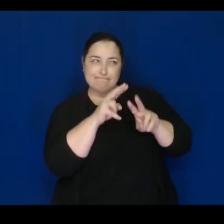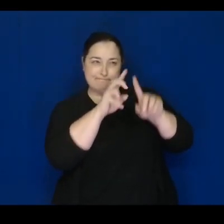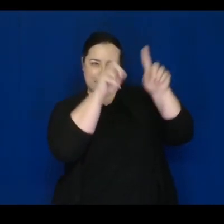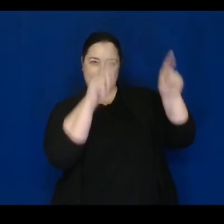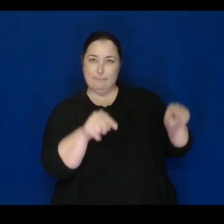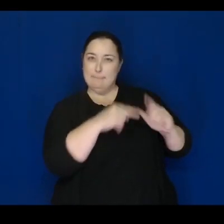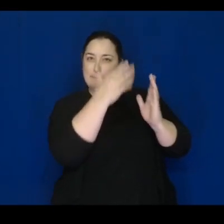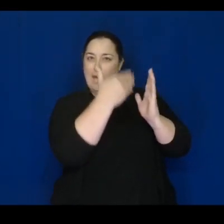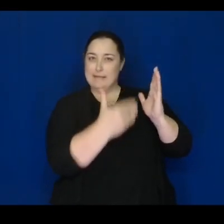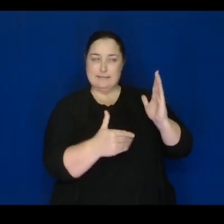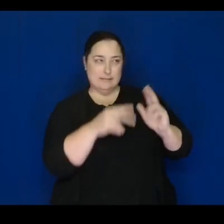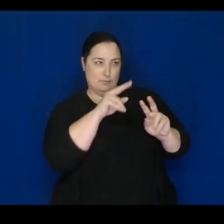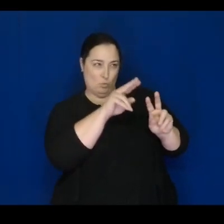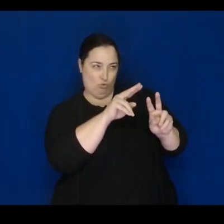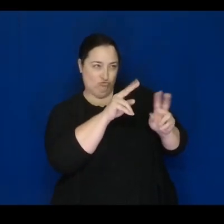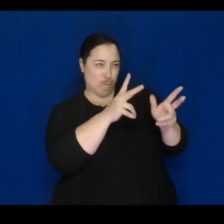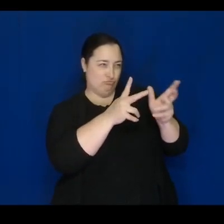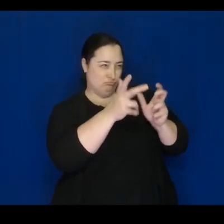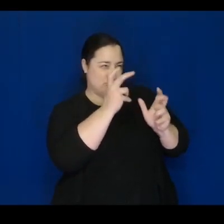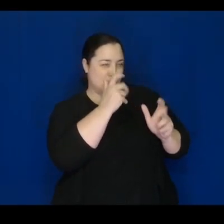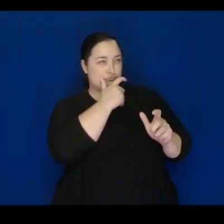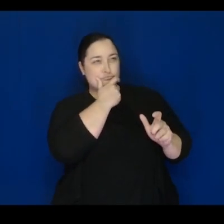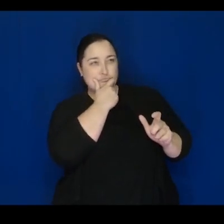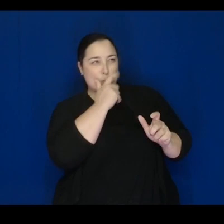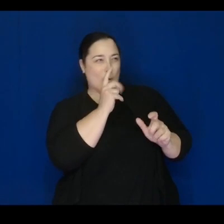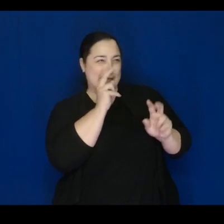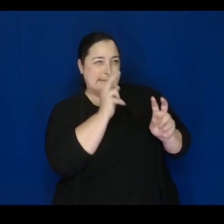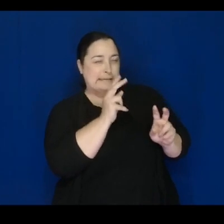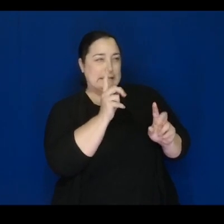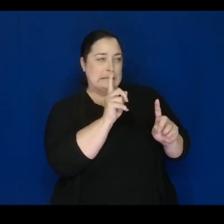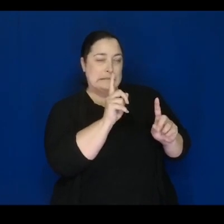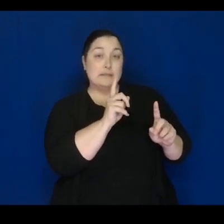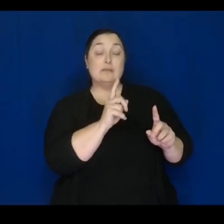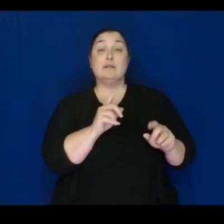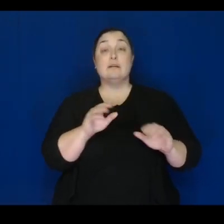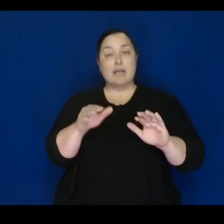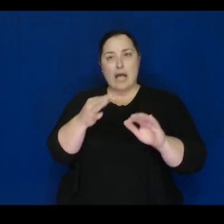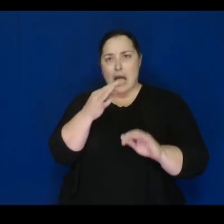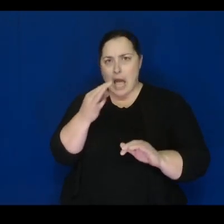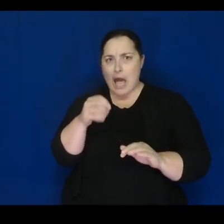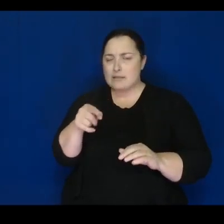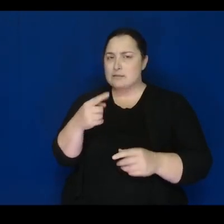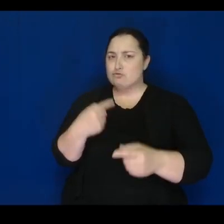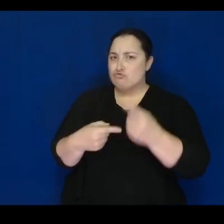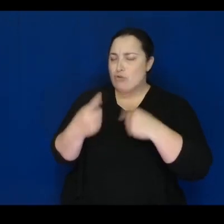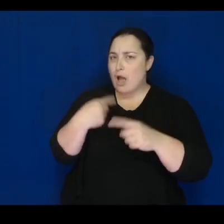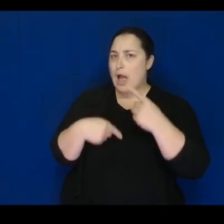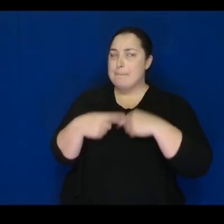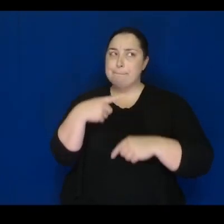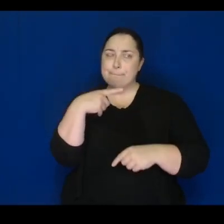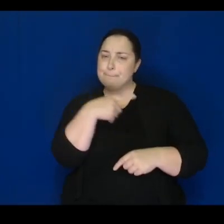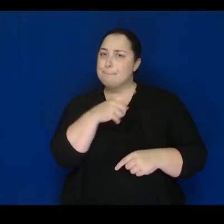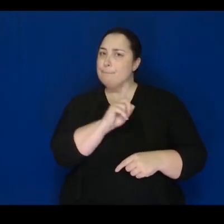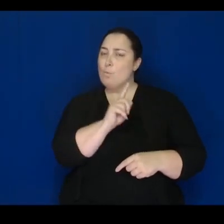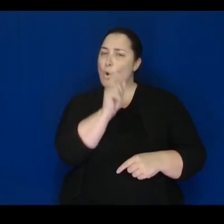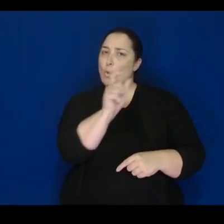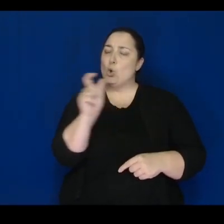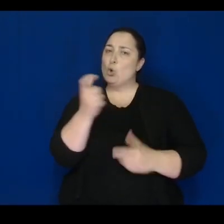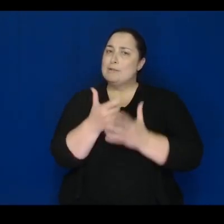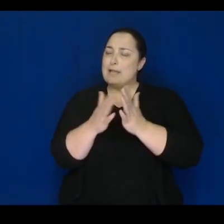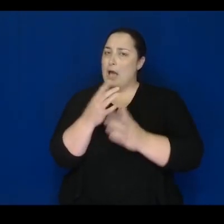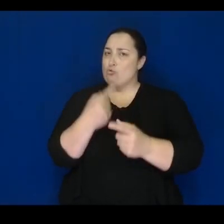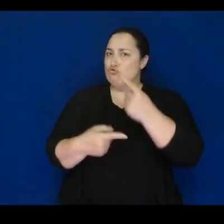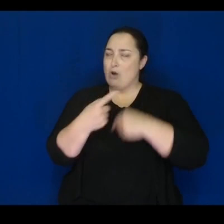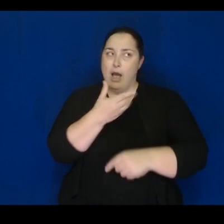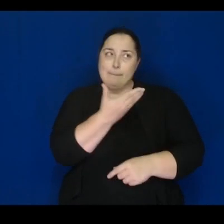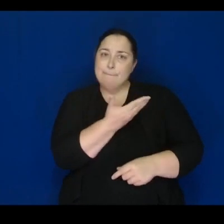in the painting. And then we would ask how they would describe Muffler's artwork. So what words would they use to describe